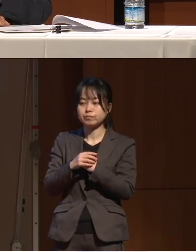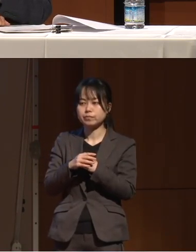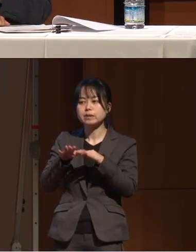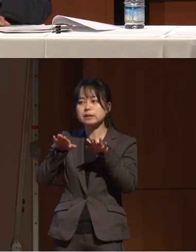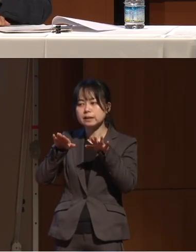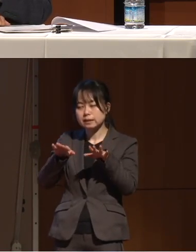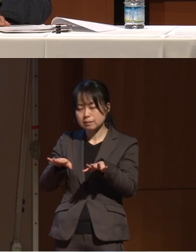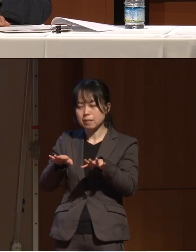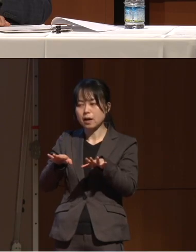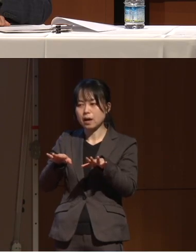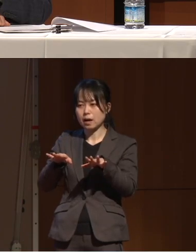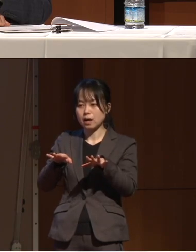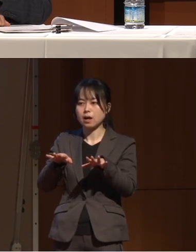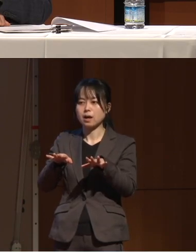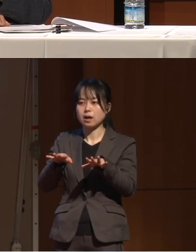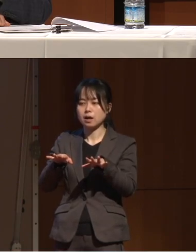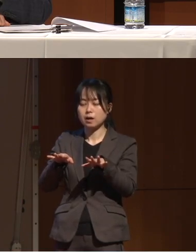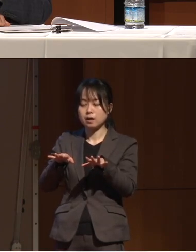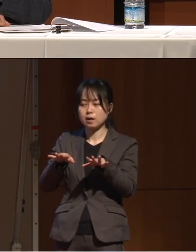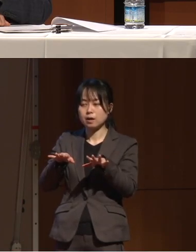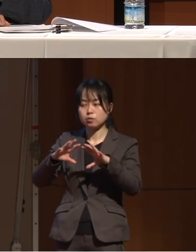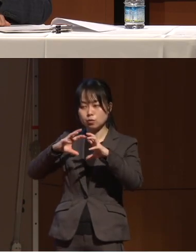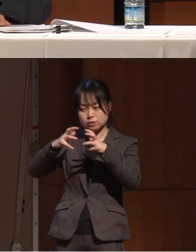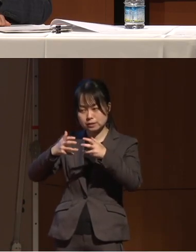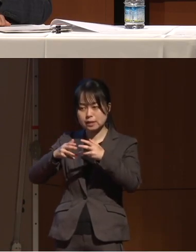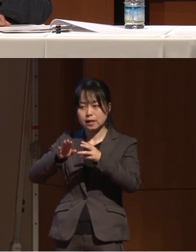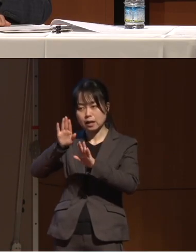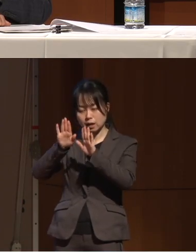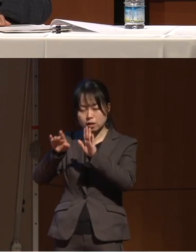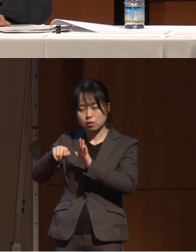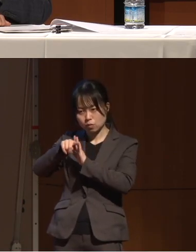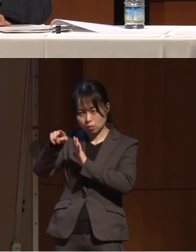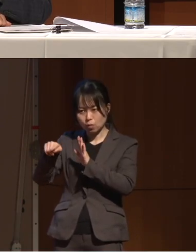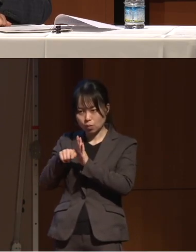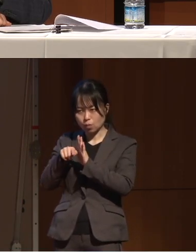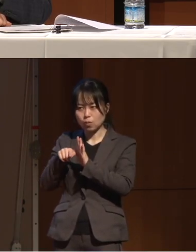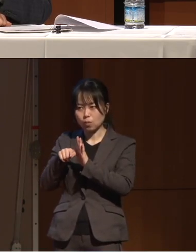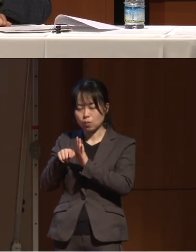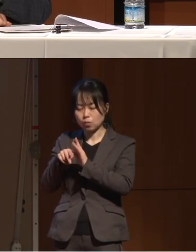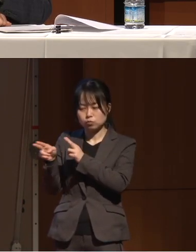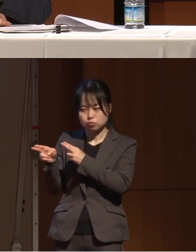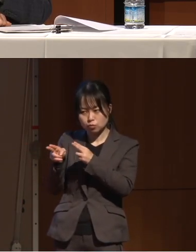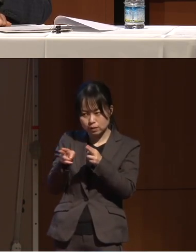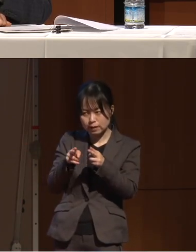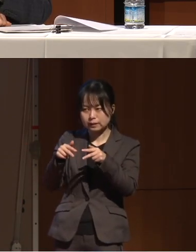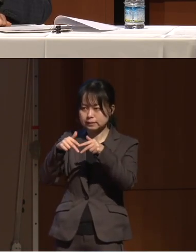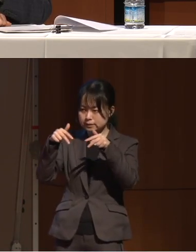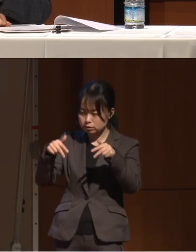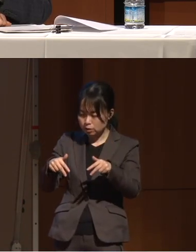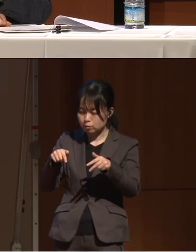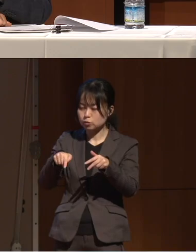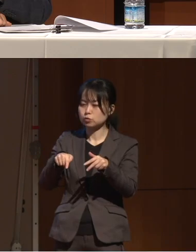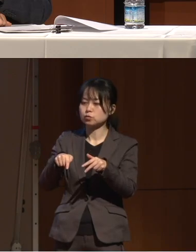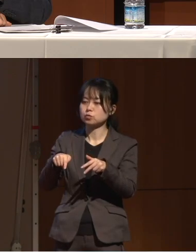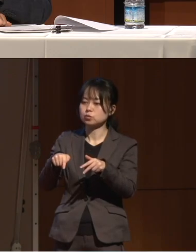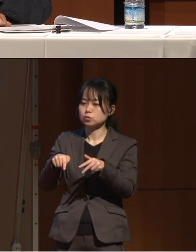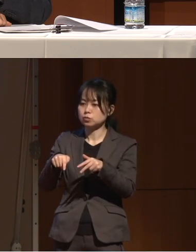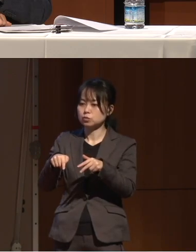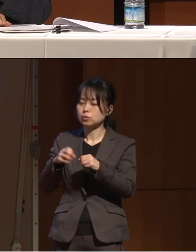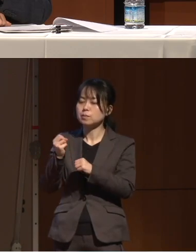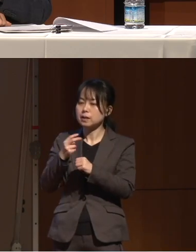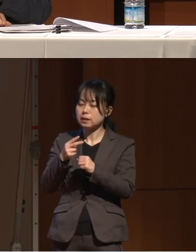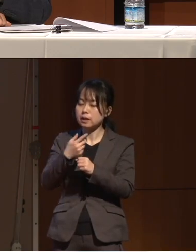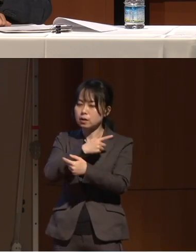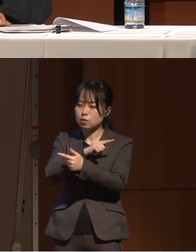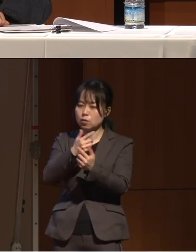response and the tough reality of collaboration across the different values and countries in the